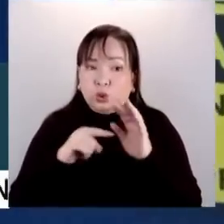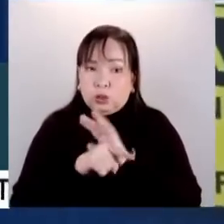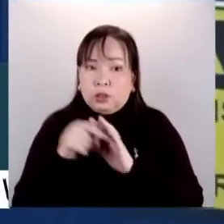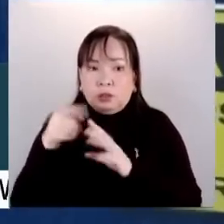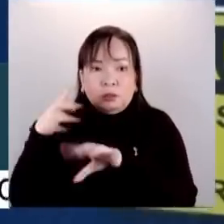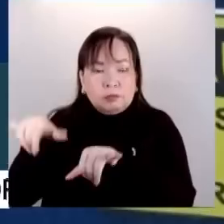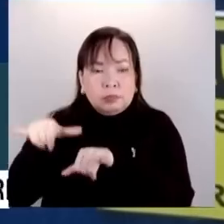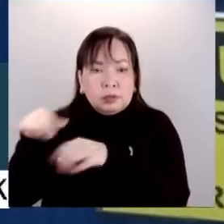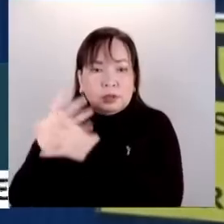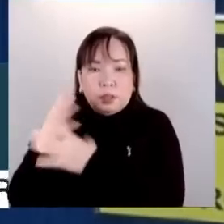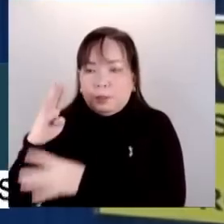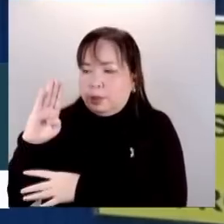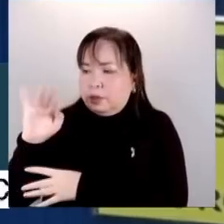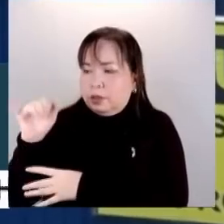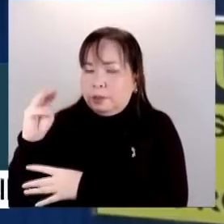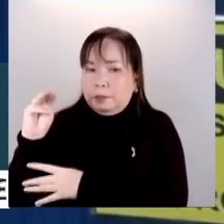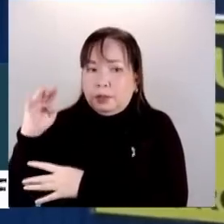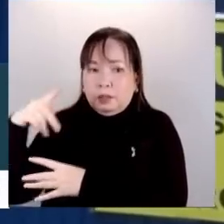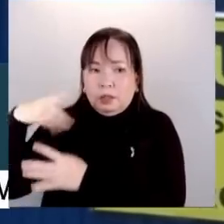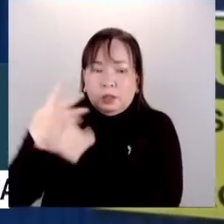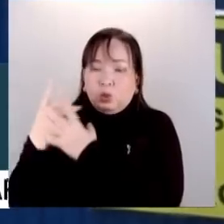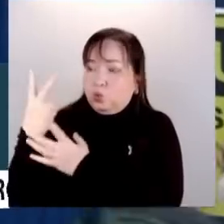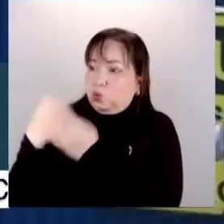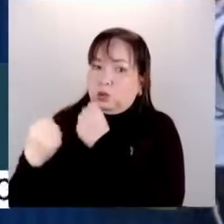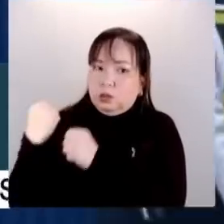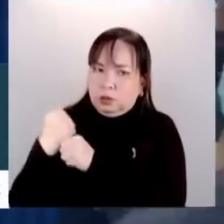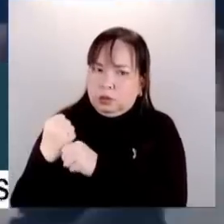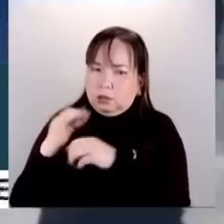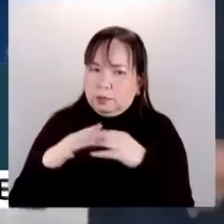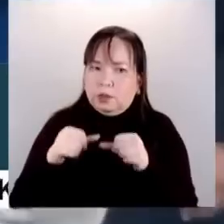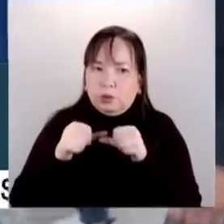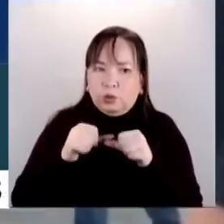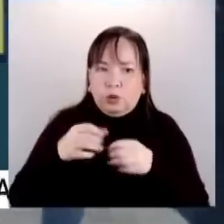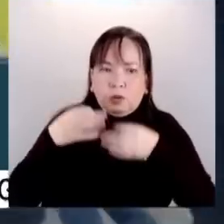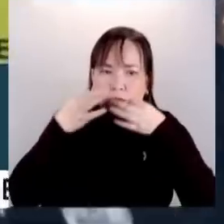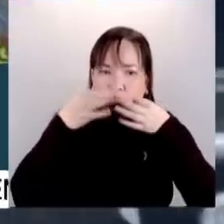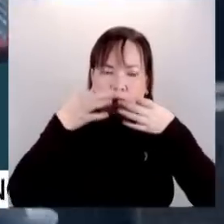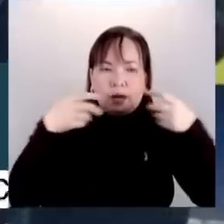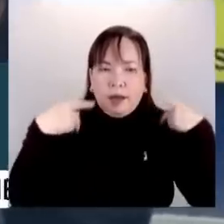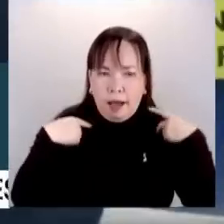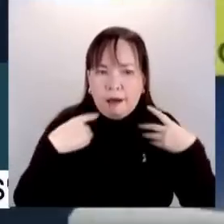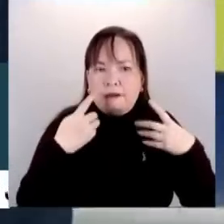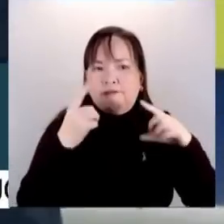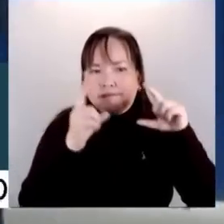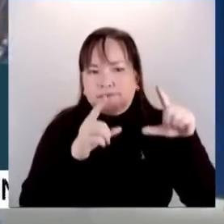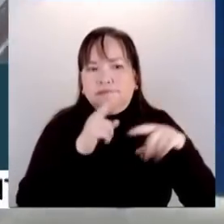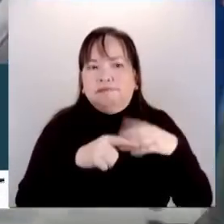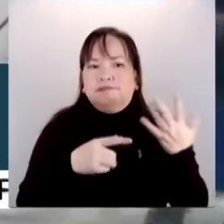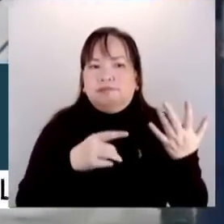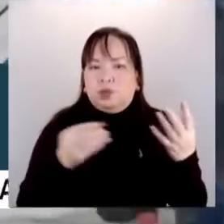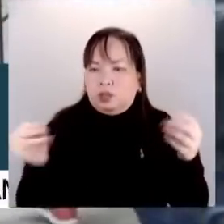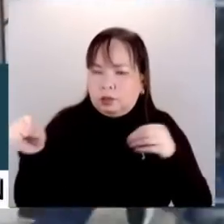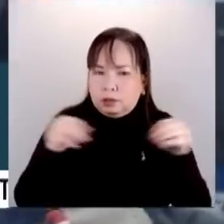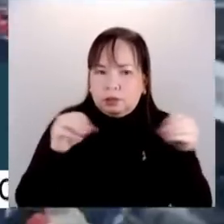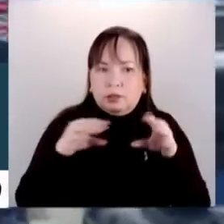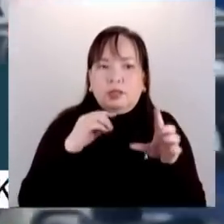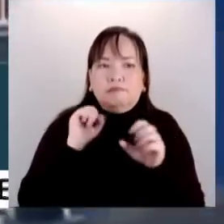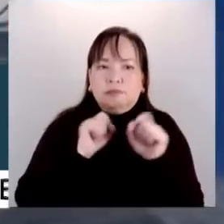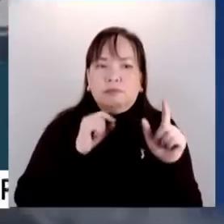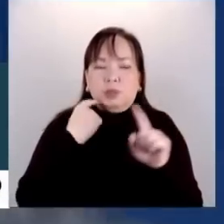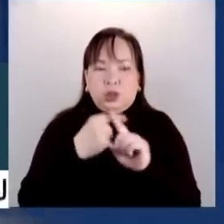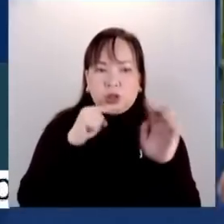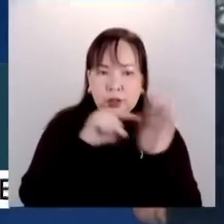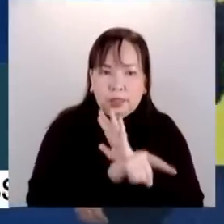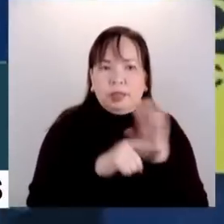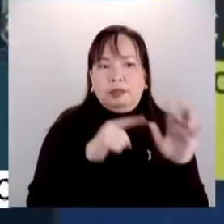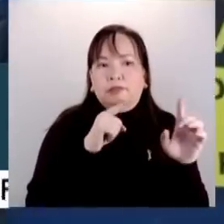at a BJMP jail for the past 2 years, while on trial for drug possession and trafficking charges, as well as frustrated homicide and murder